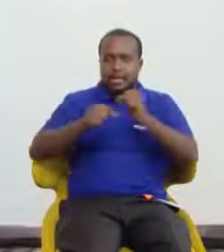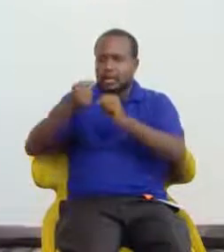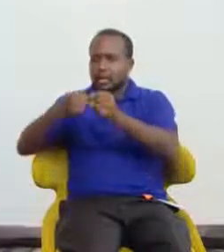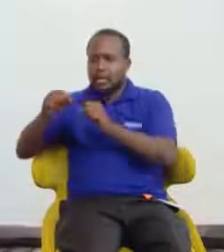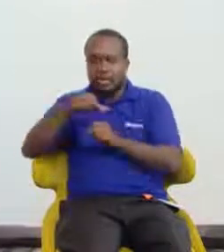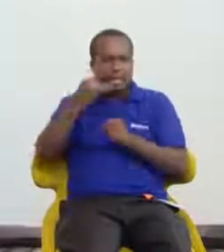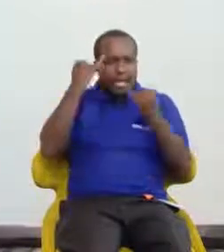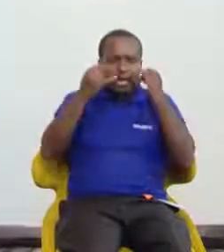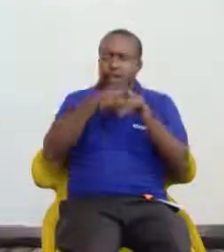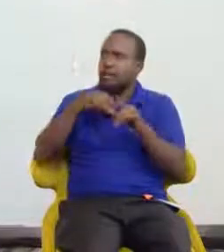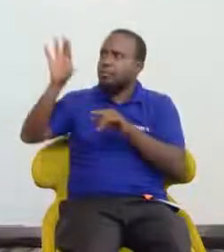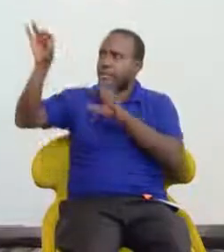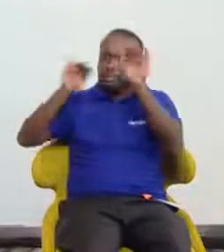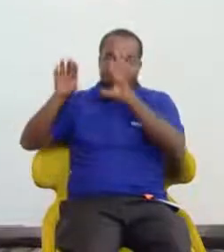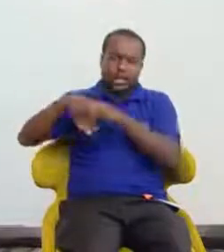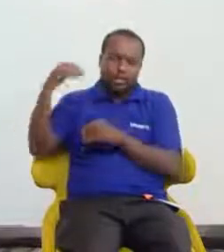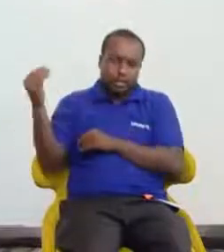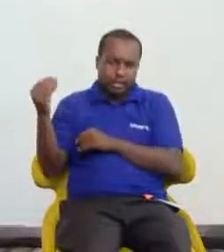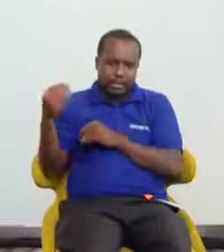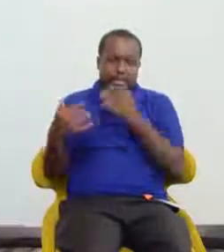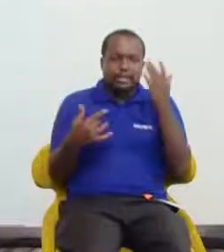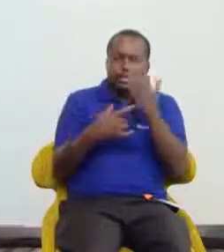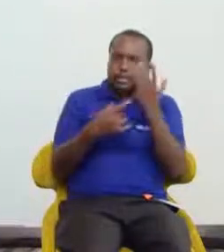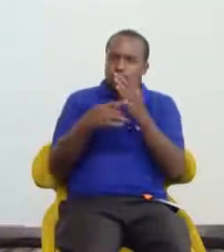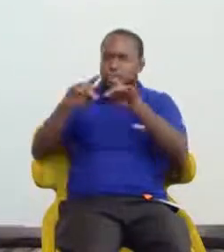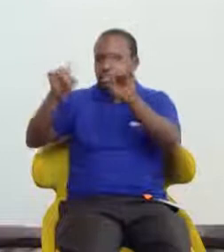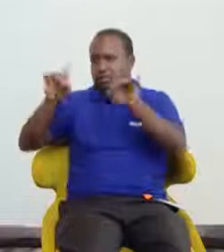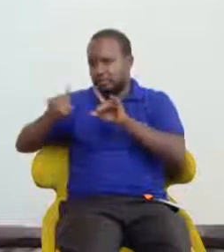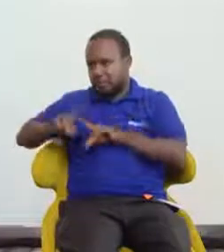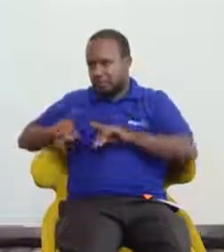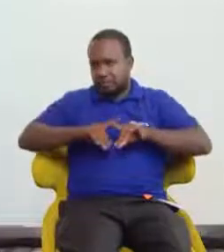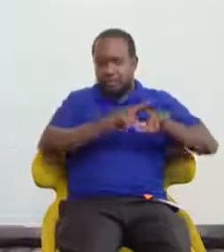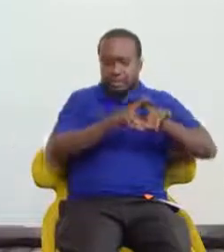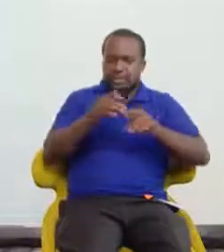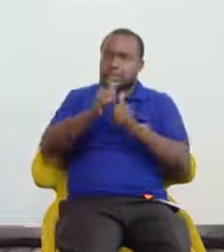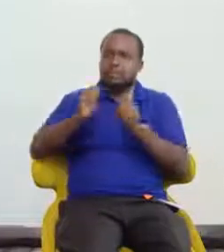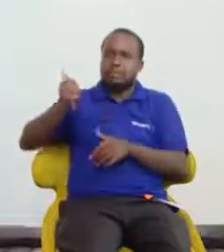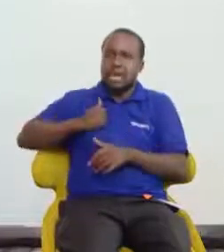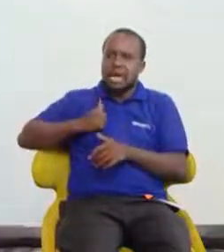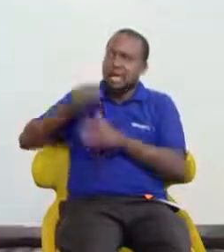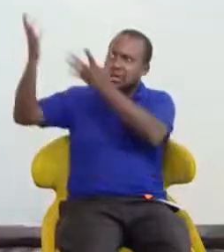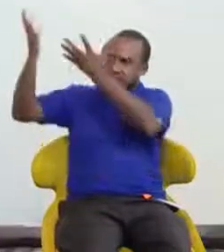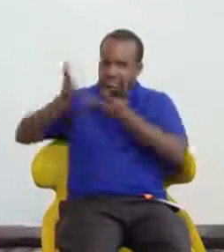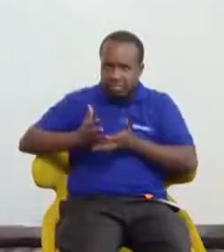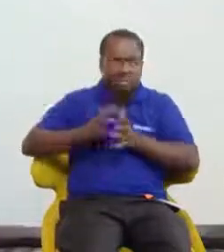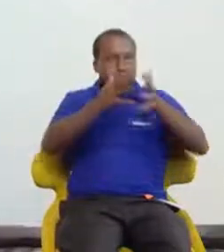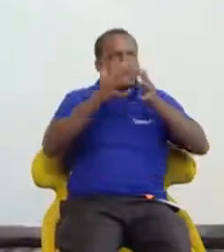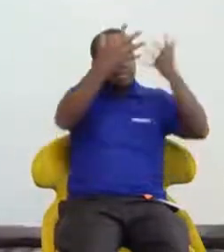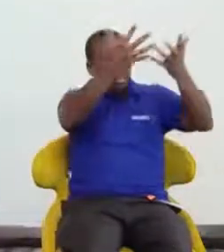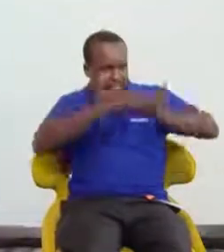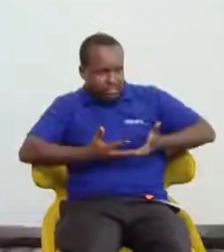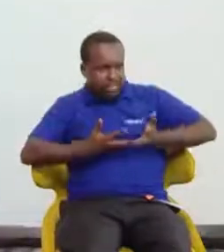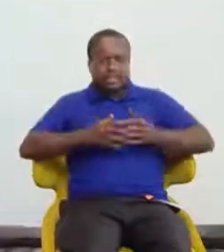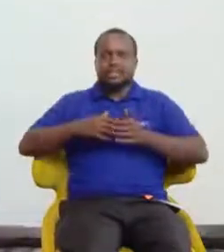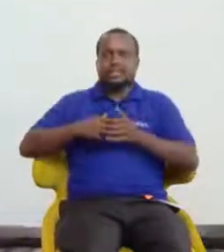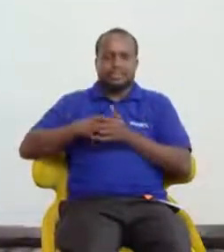He was talking about all of this technology. And I'm hearing we're importing it from Canada, we're importing it from this, and I'm thinking, here we